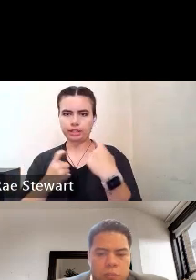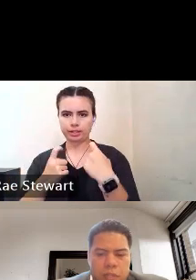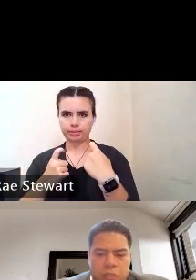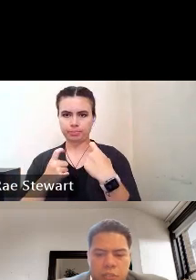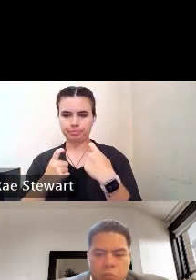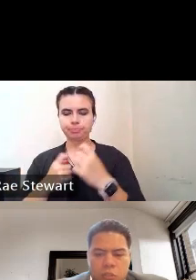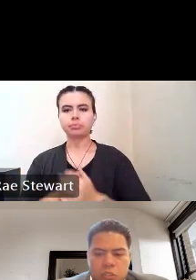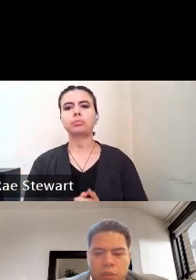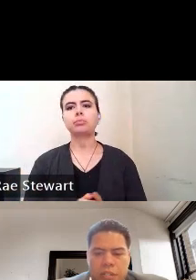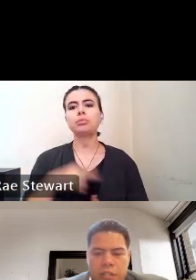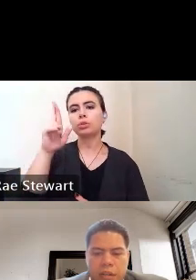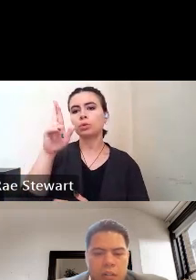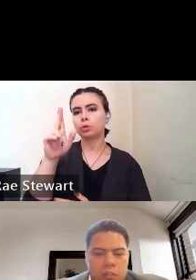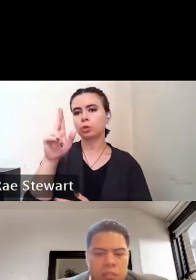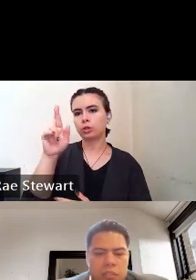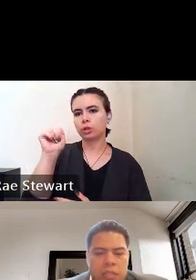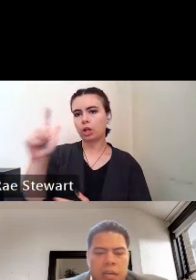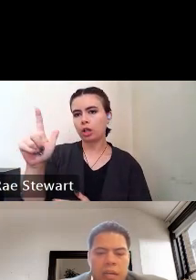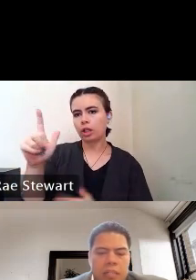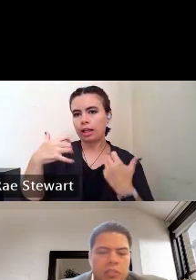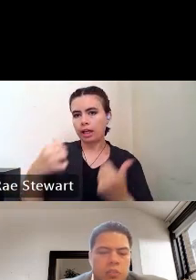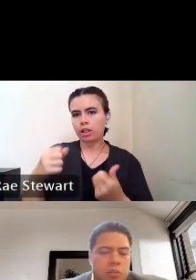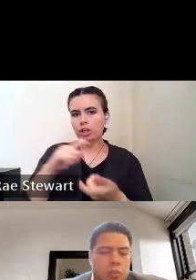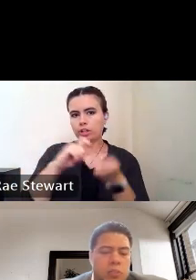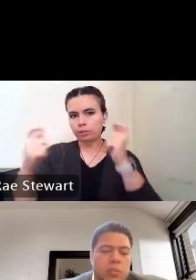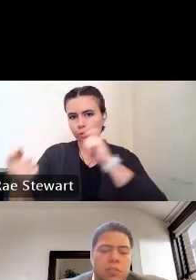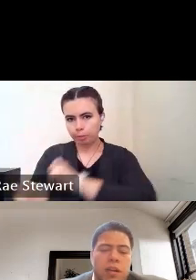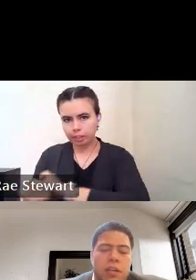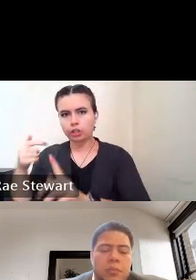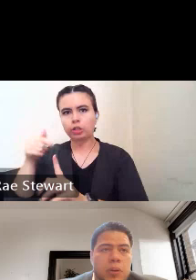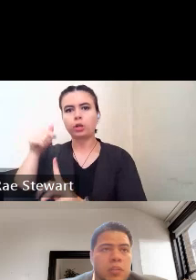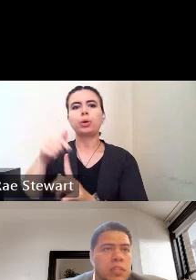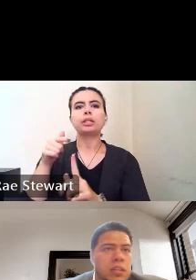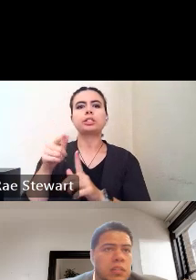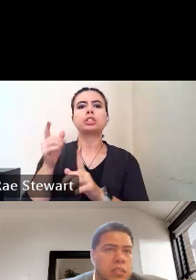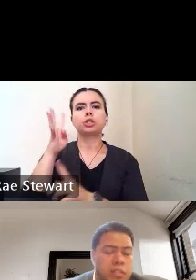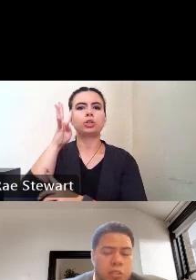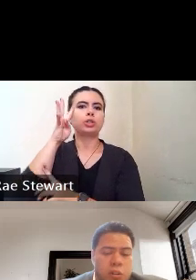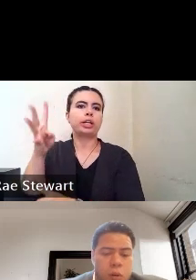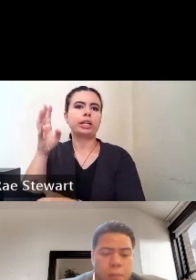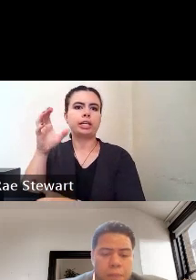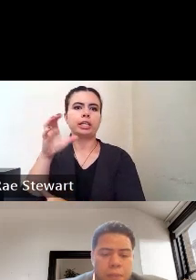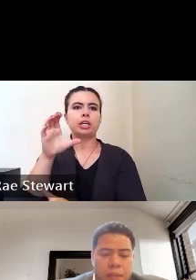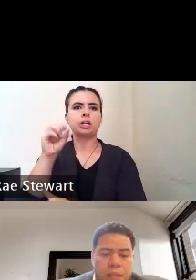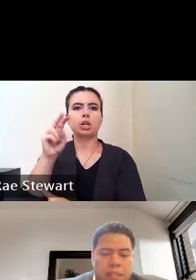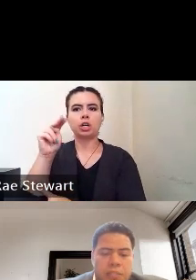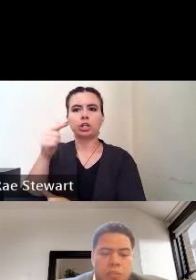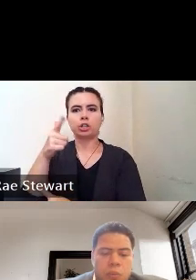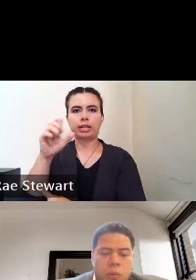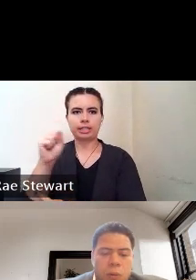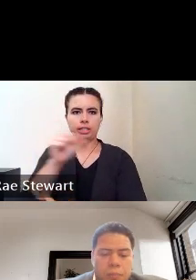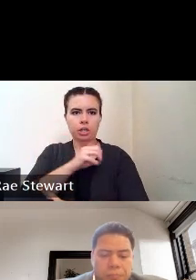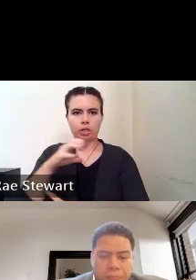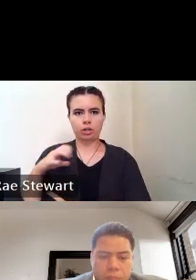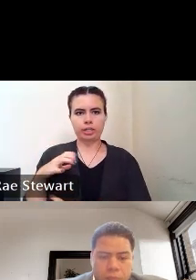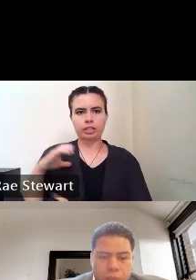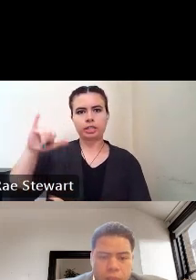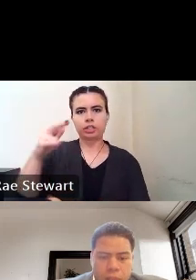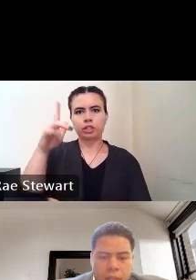Health Transformation was created in Congress in July in 2025 as part of as HR 1. And at its